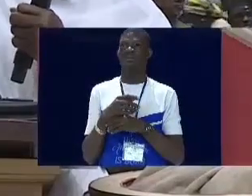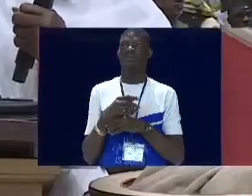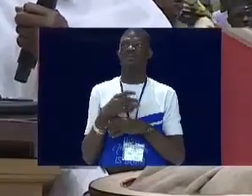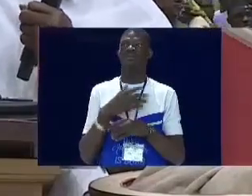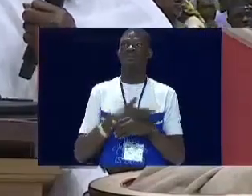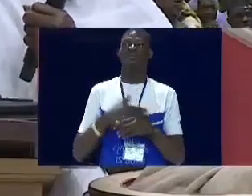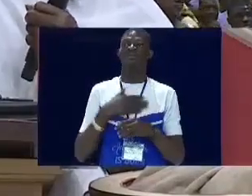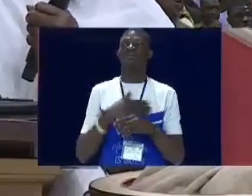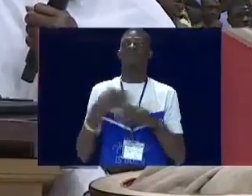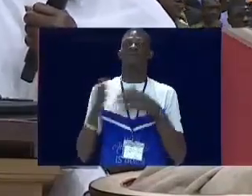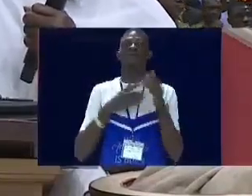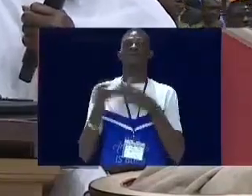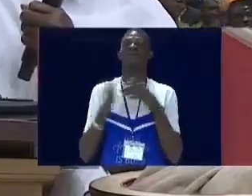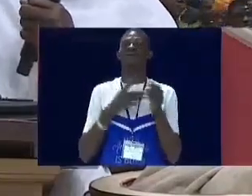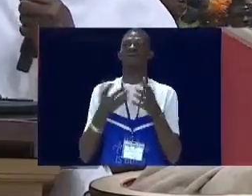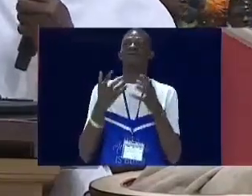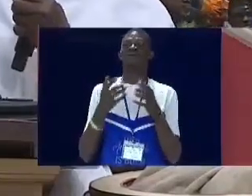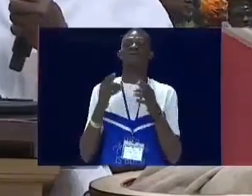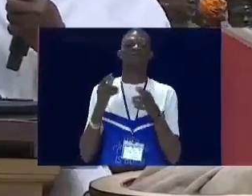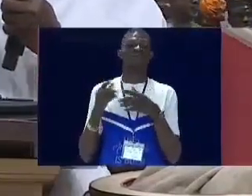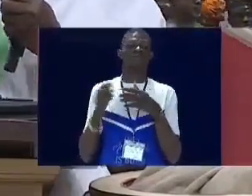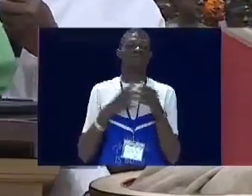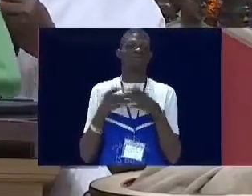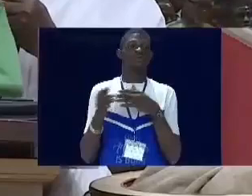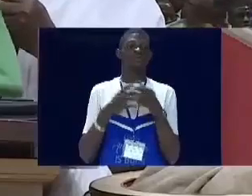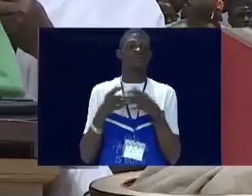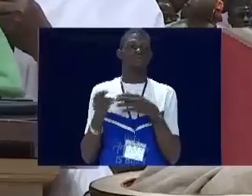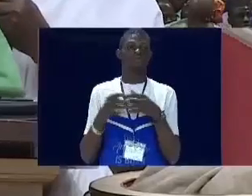please, whatever you want anointed,